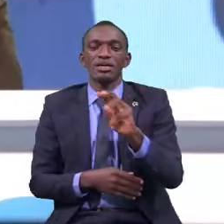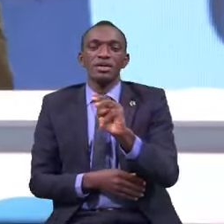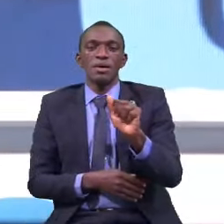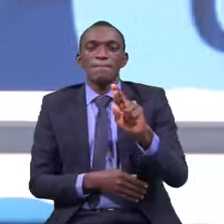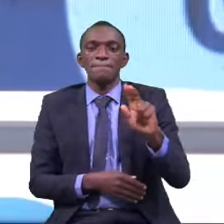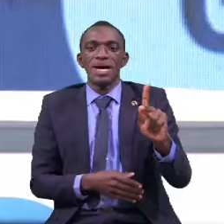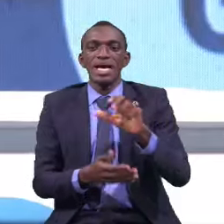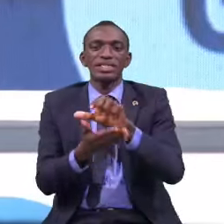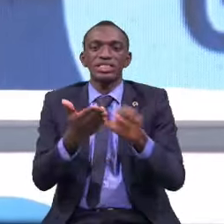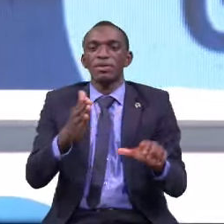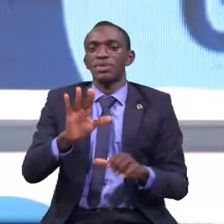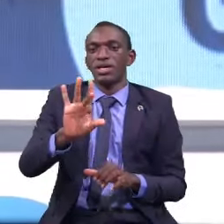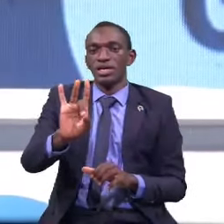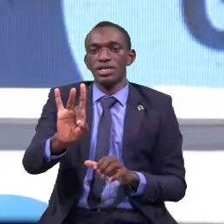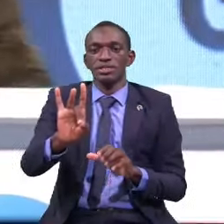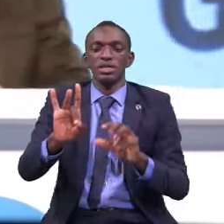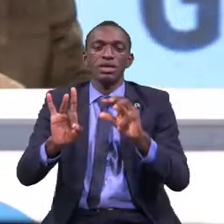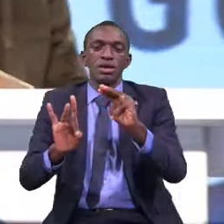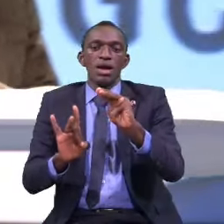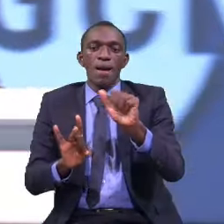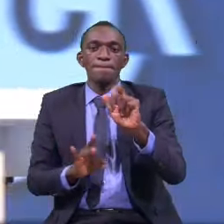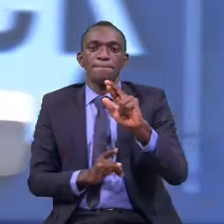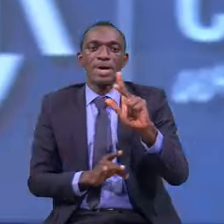Mark chapter 8, verse 22.